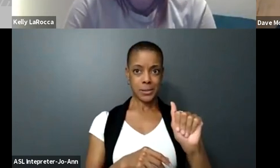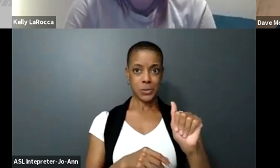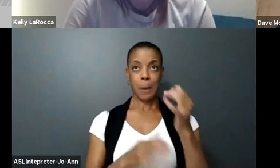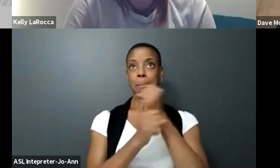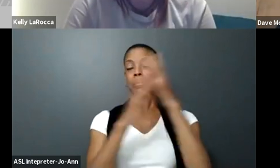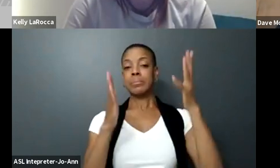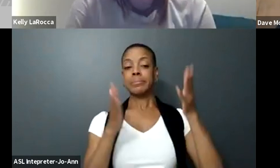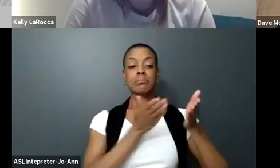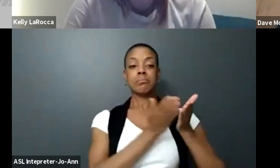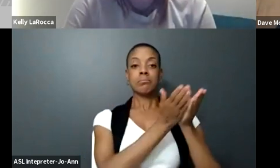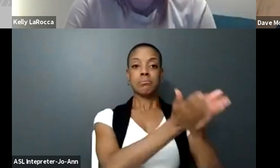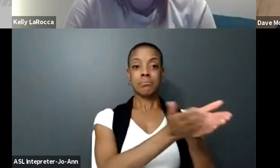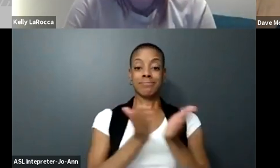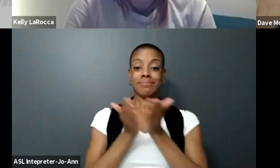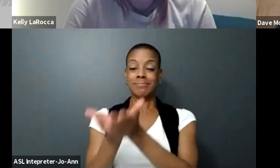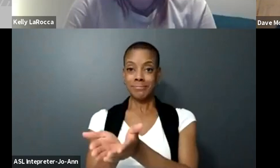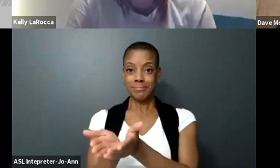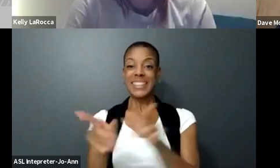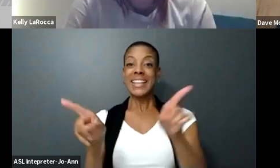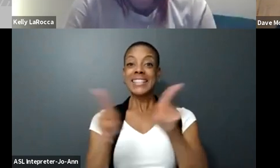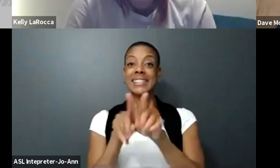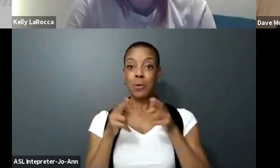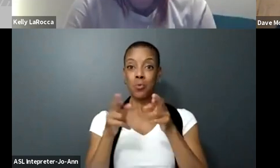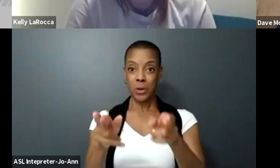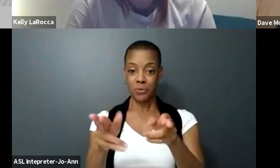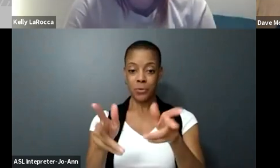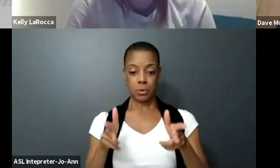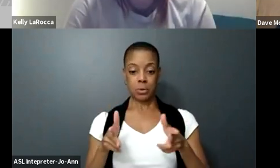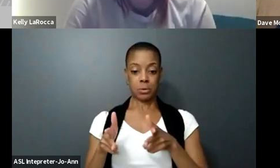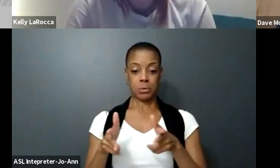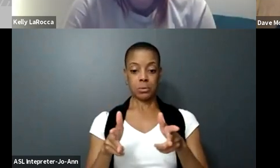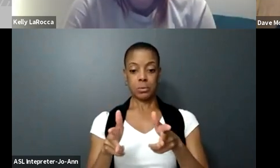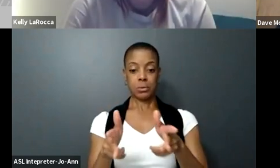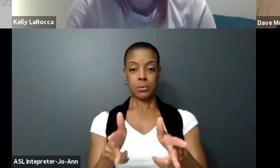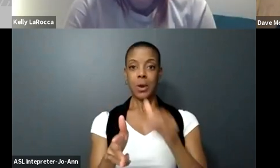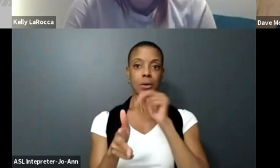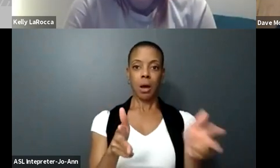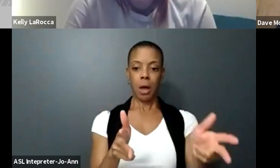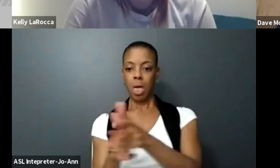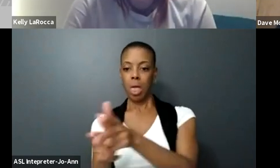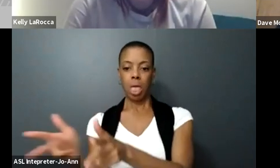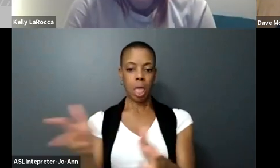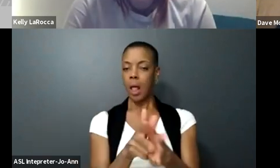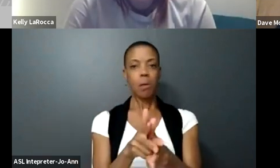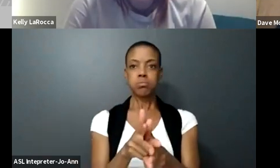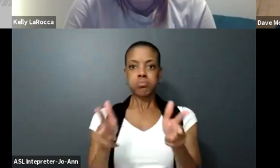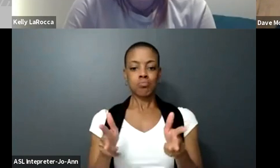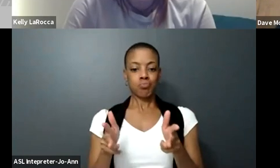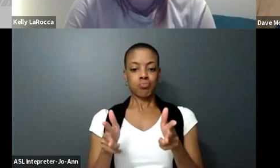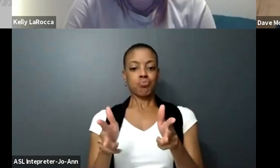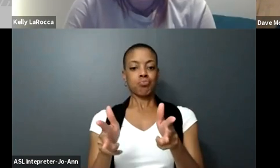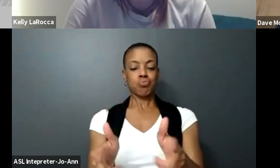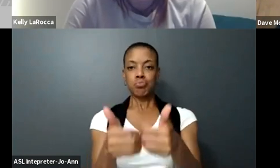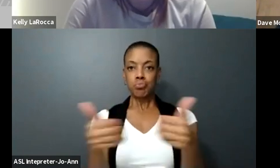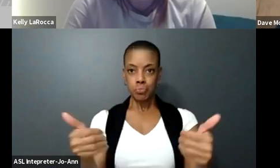the same river and we would not interfere with each other, meaning that Aboriginal governments would be separate from European governments or